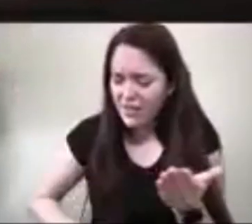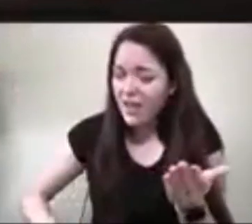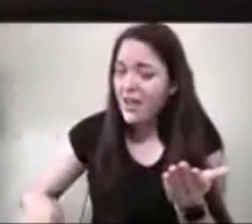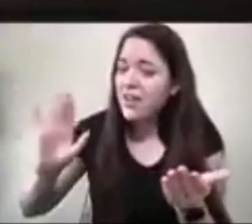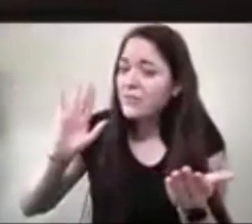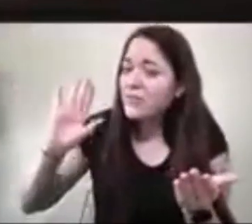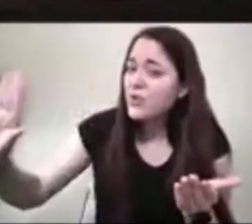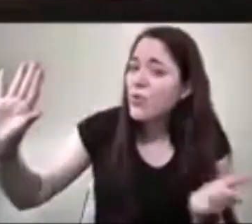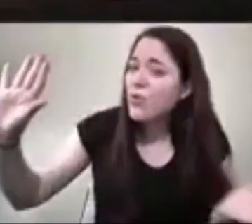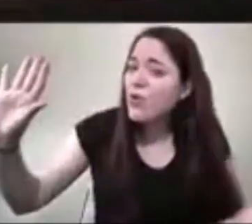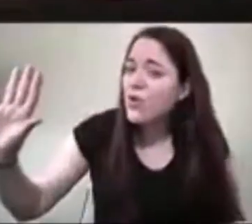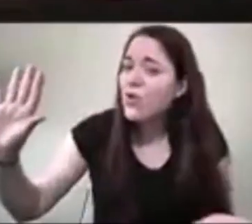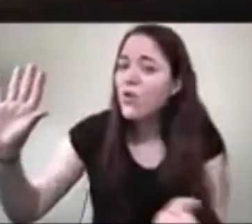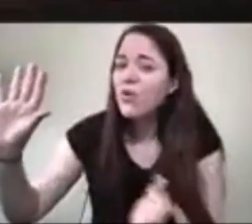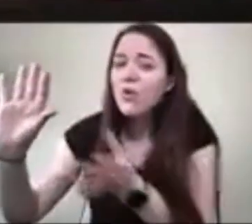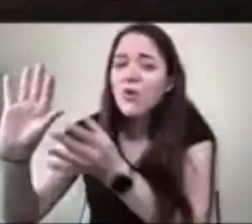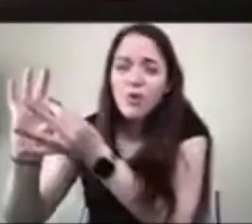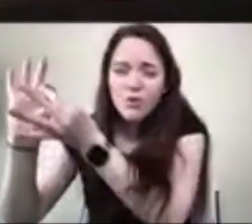to you.